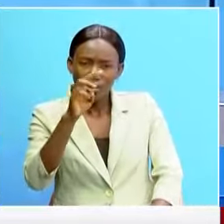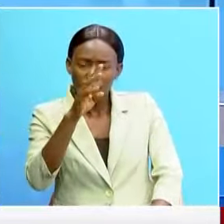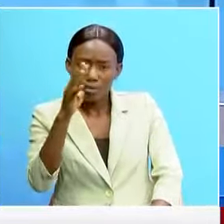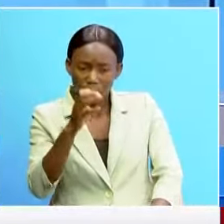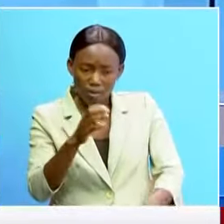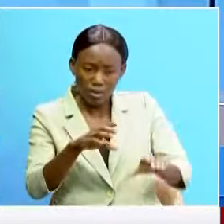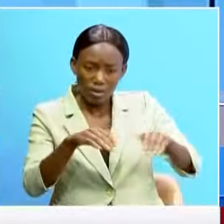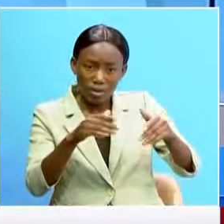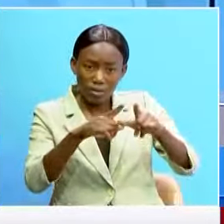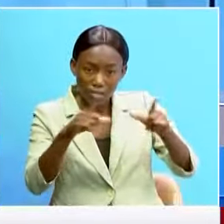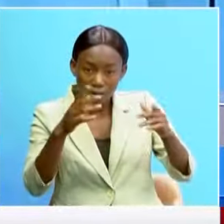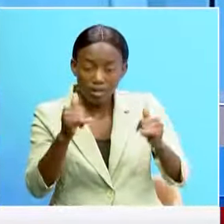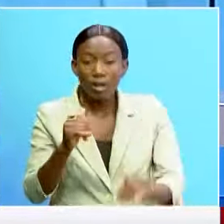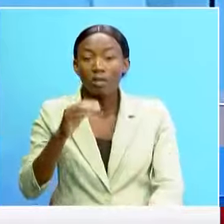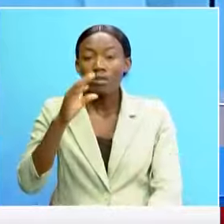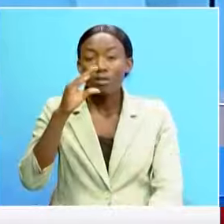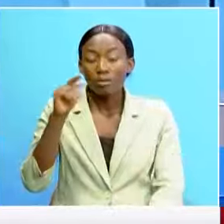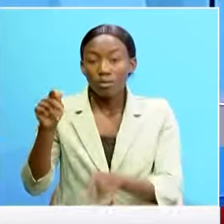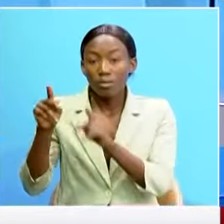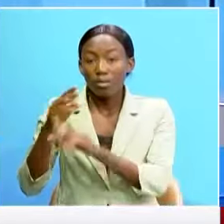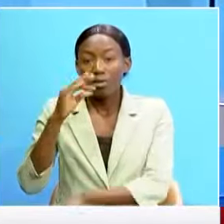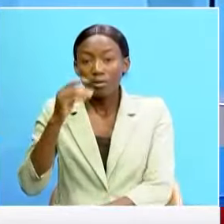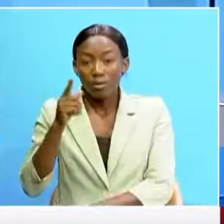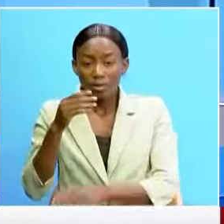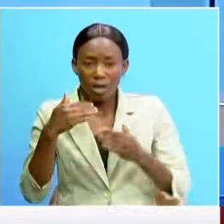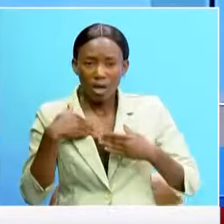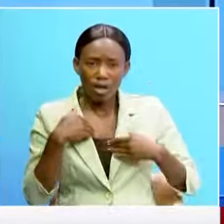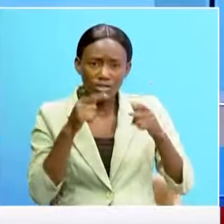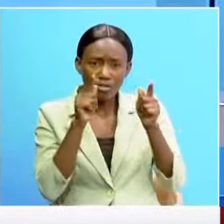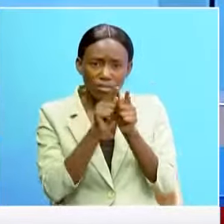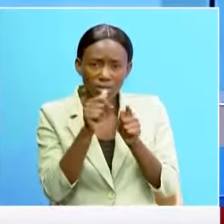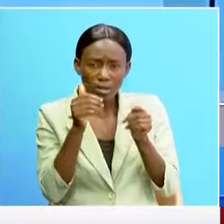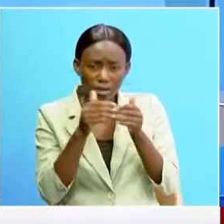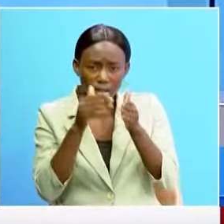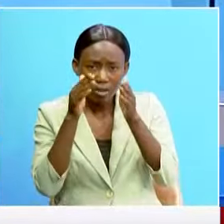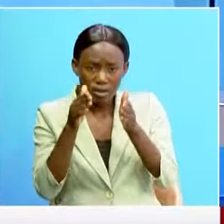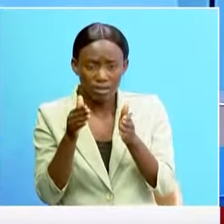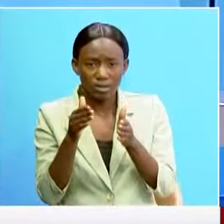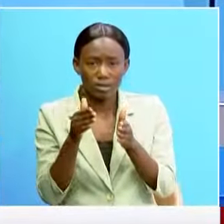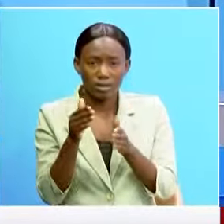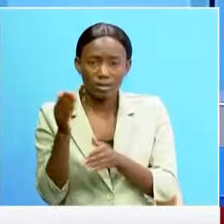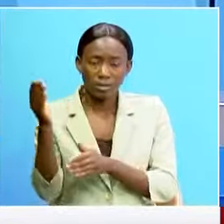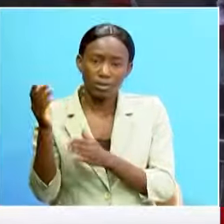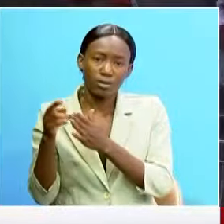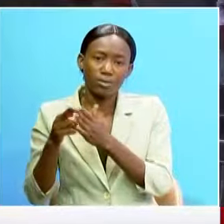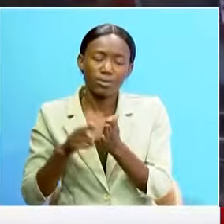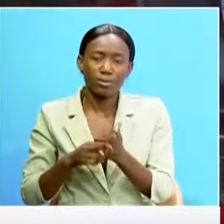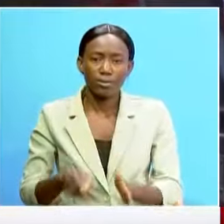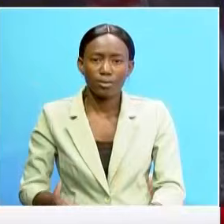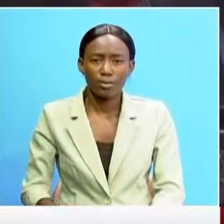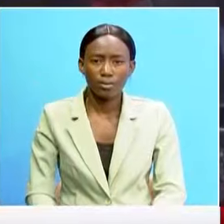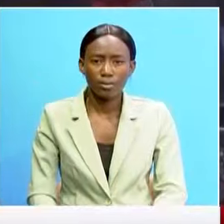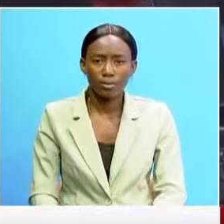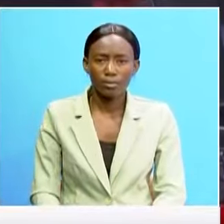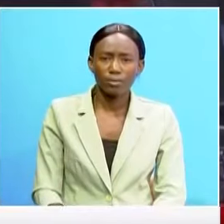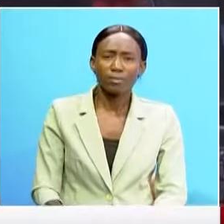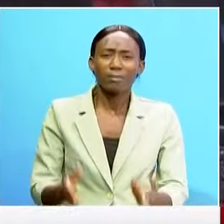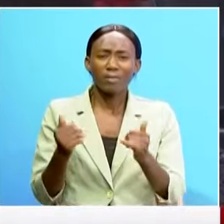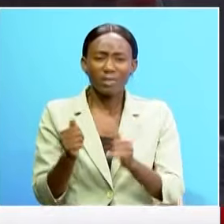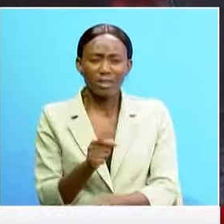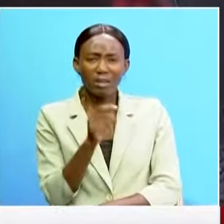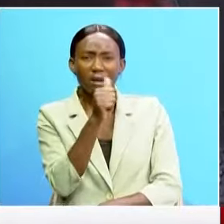he addressed Kanakantapa Resettlement community leaders and squatters. Details in the following report. They illegally settled